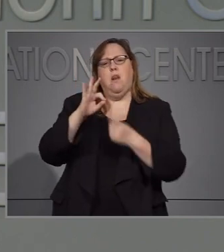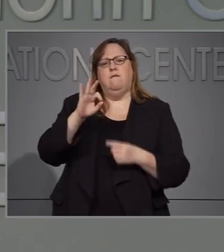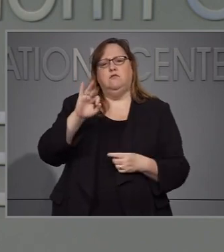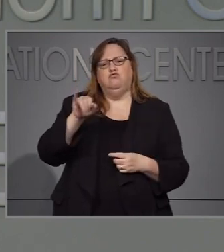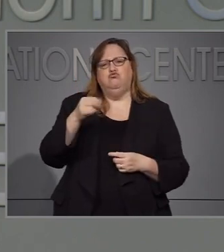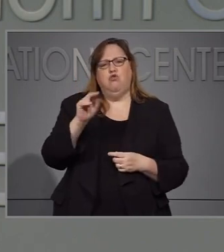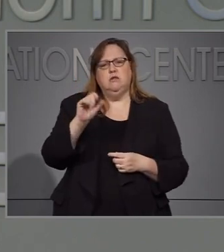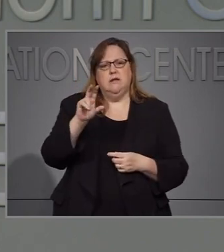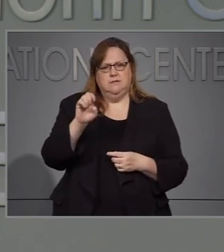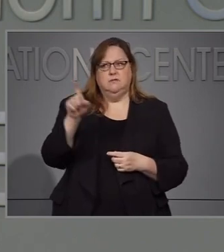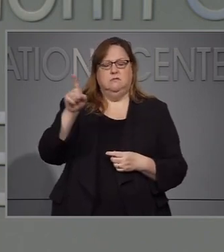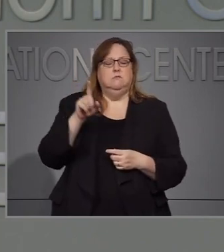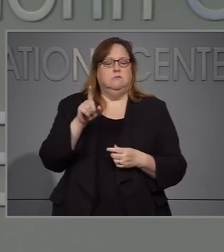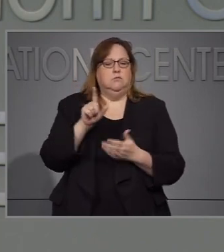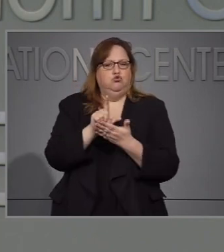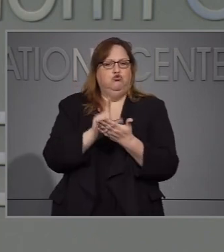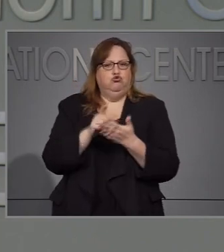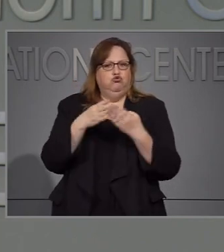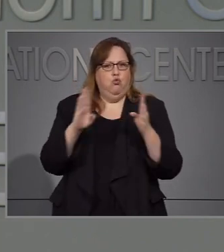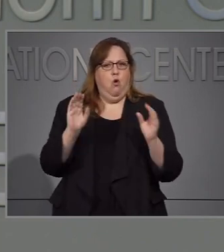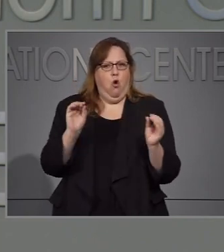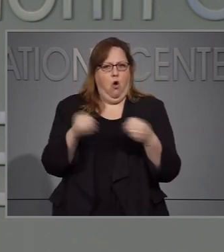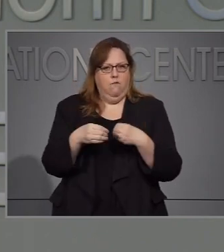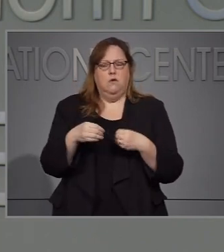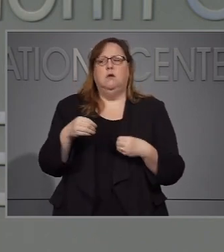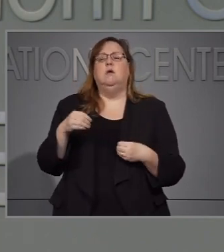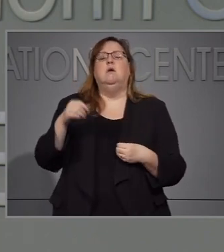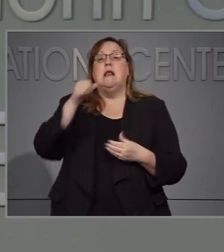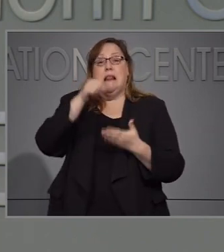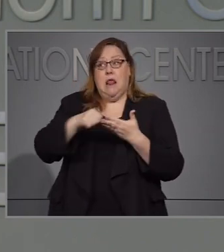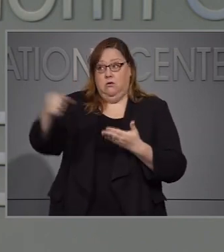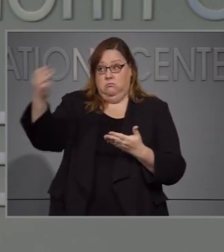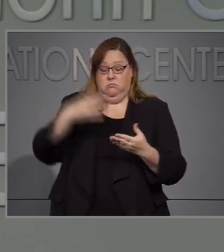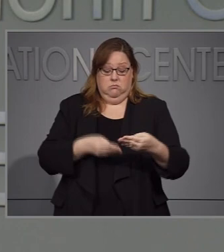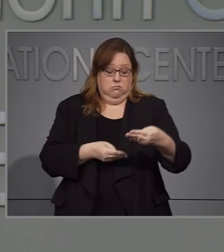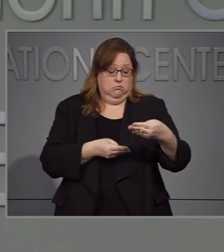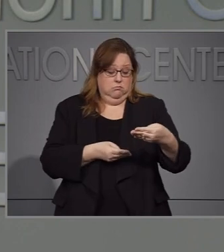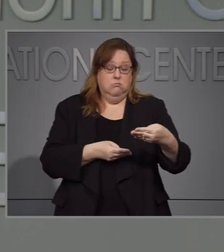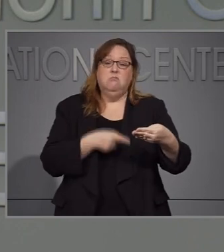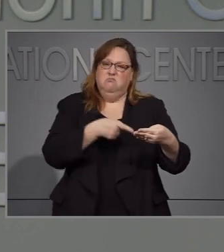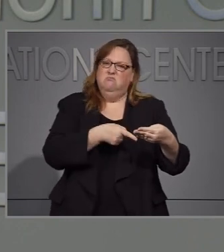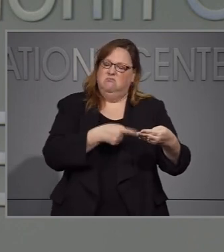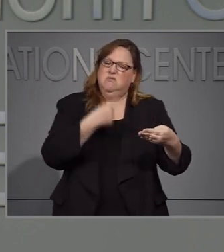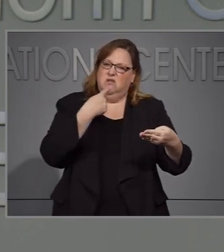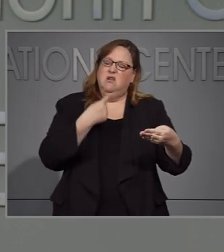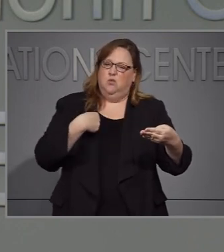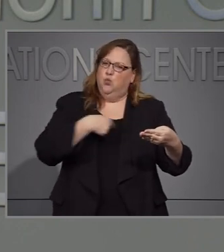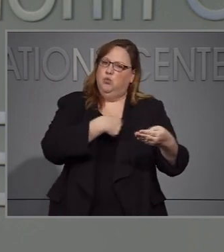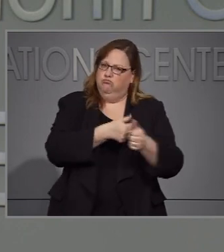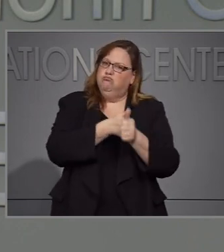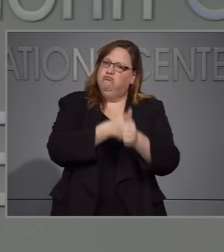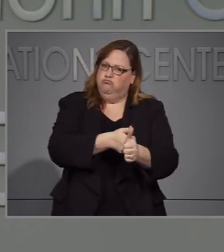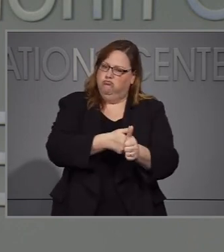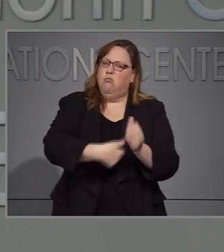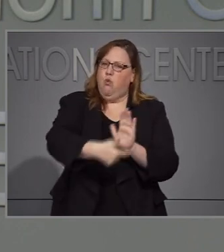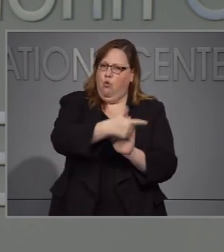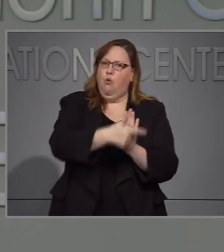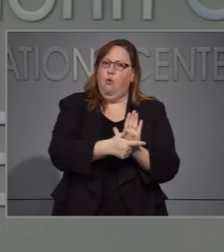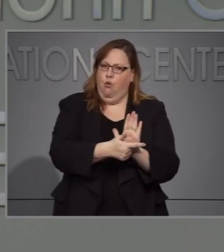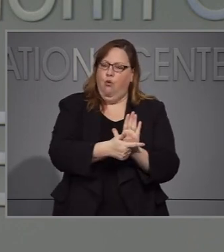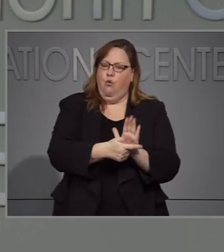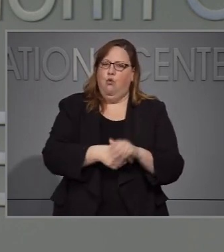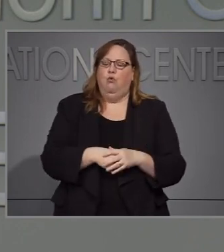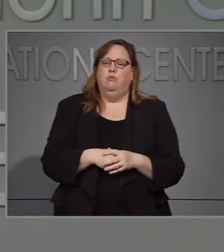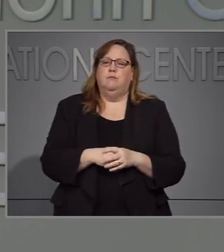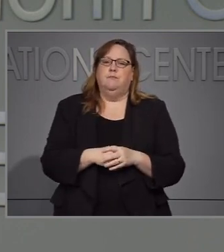stating that what we have done here is in compliance with the law overall, that the